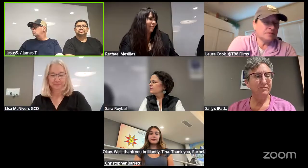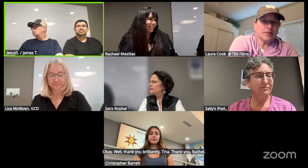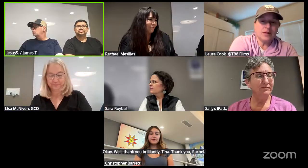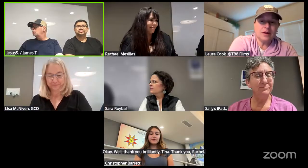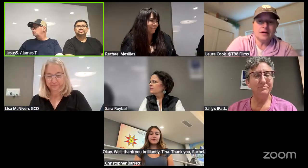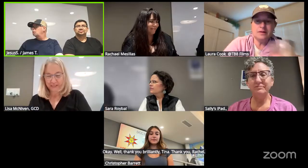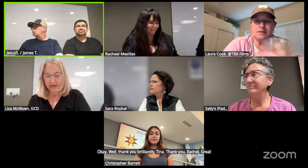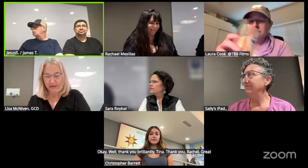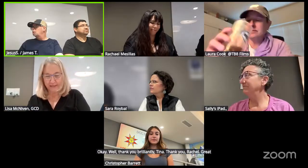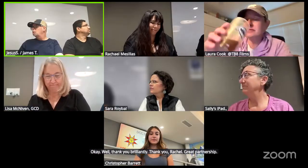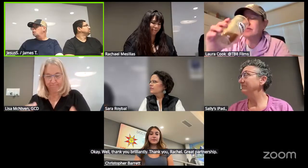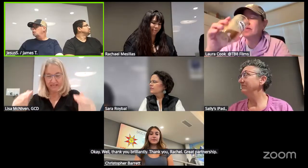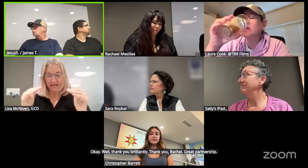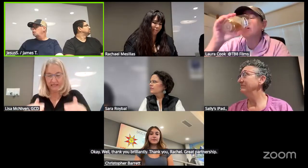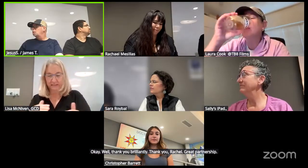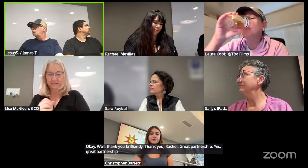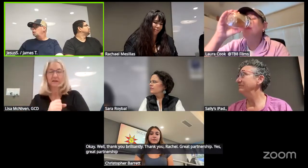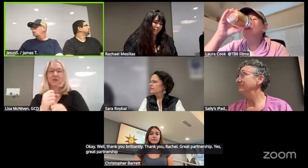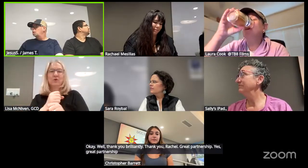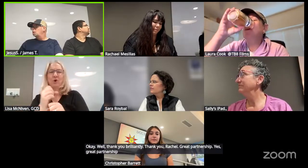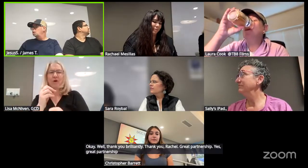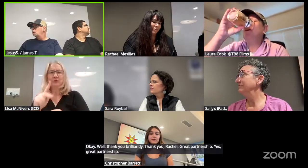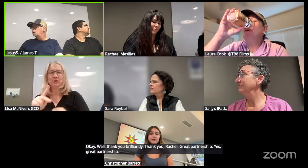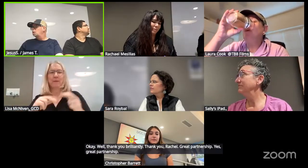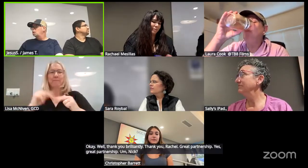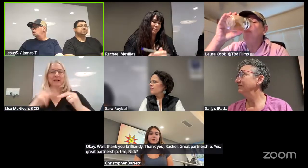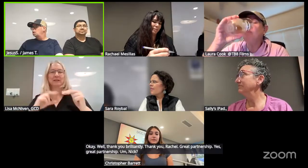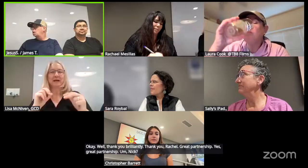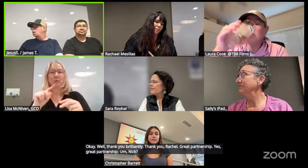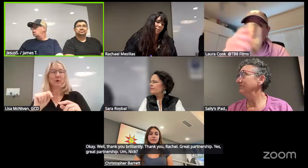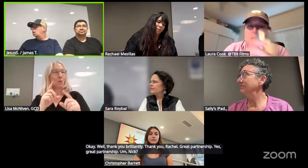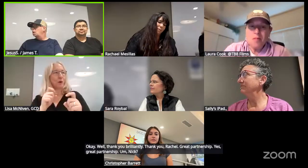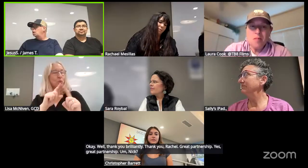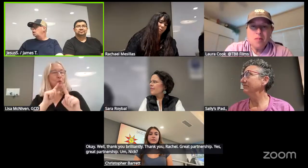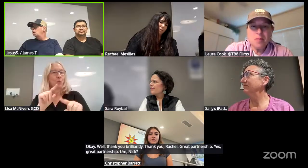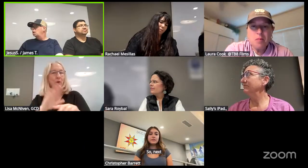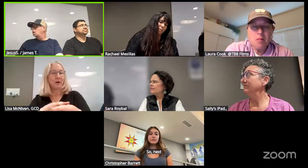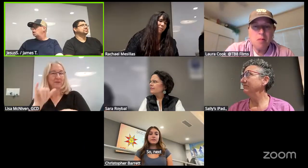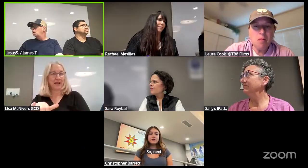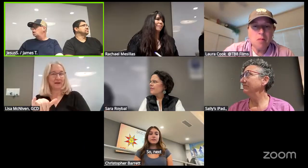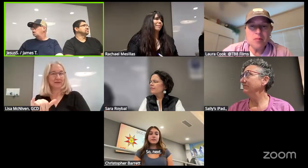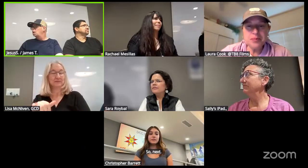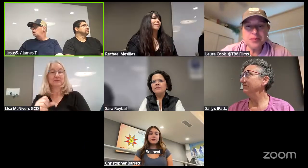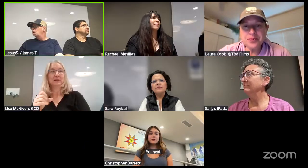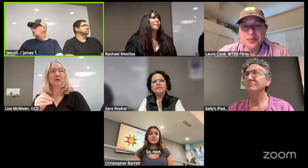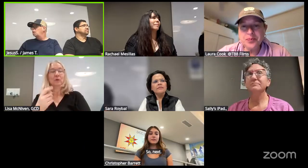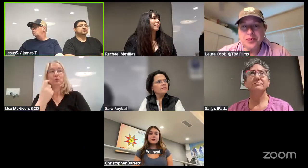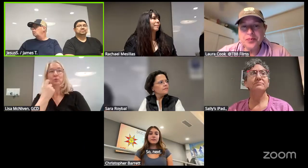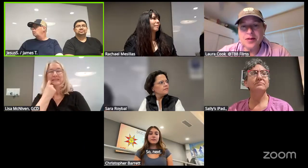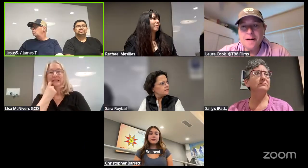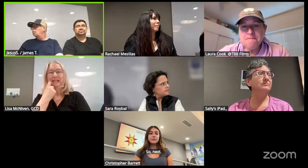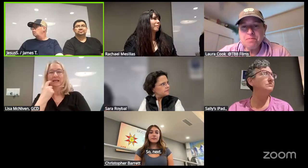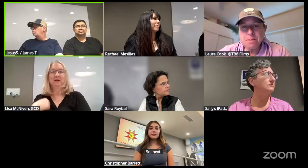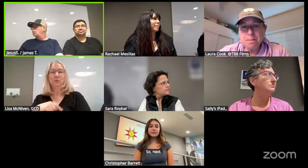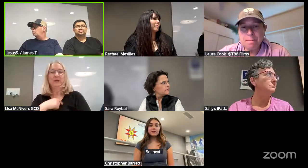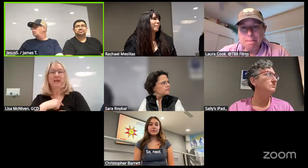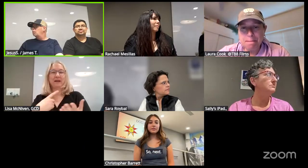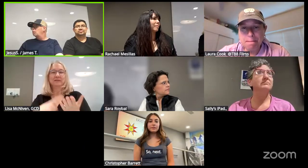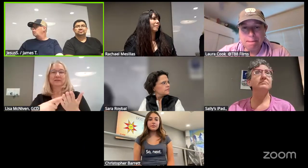partnership. Yes, great partnership. Next, So next, the coffee shop build out, I want to report